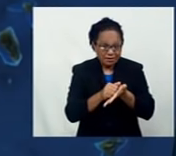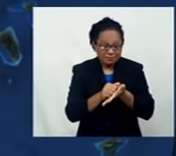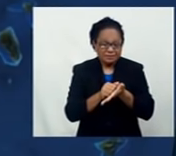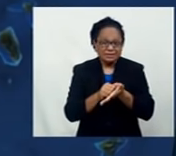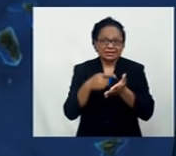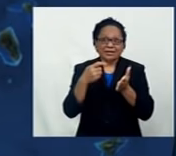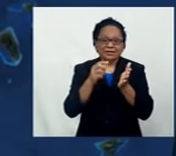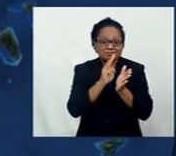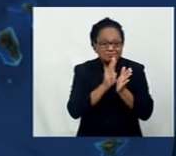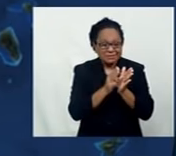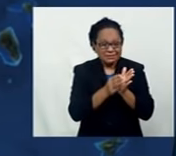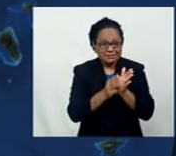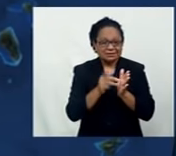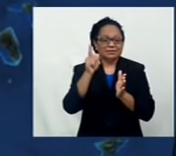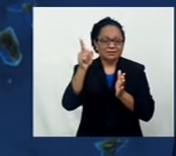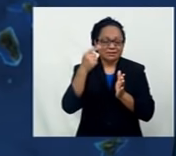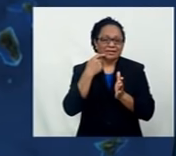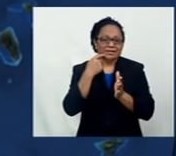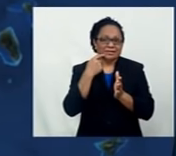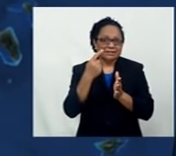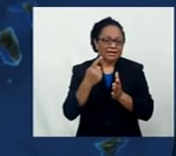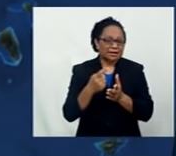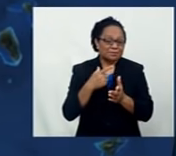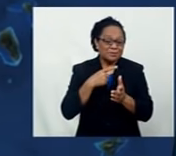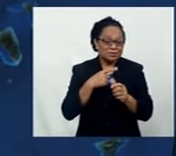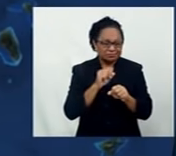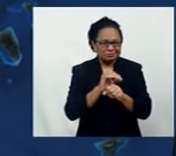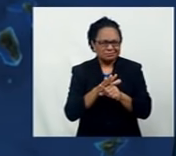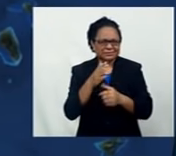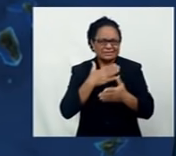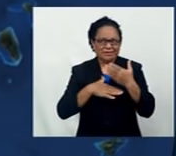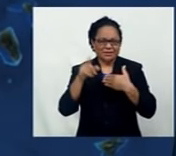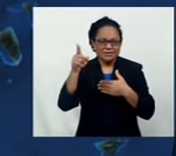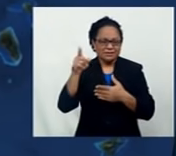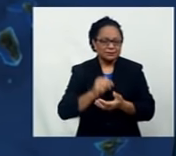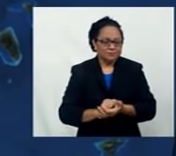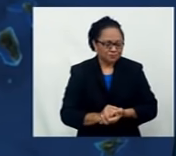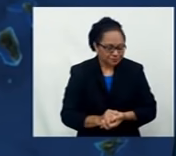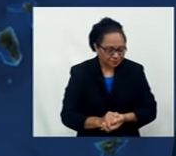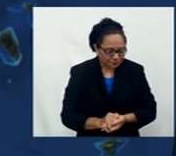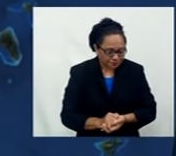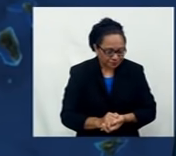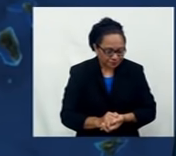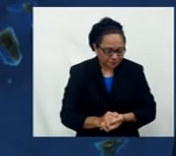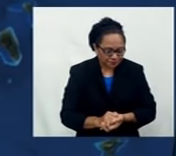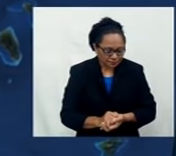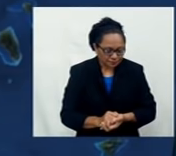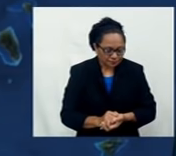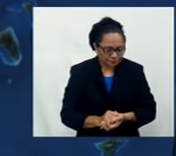reducing pandemic-era stimulus this year hit global stocks and commodity-linked currencies. Better than expected